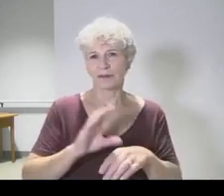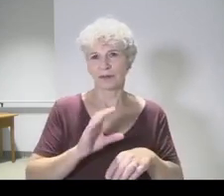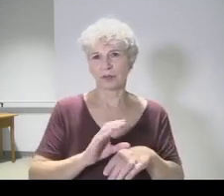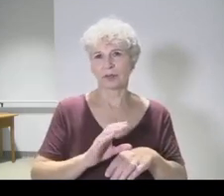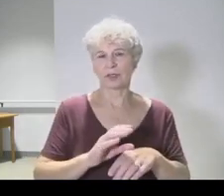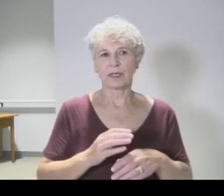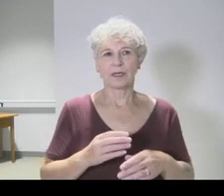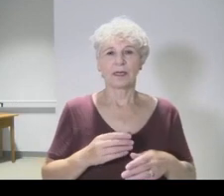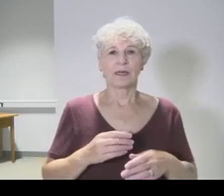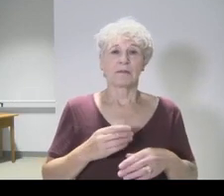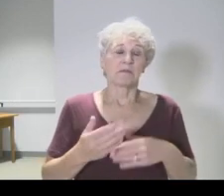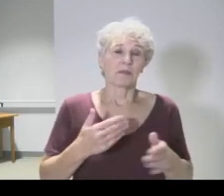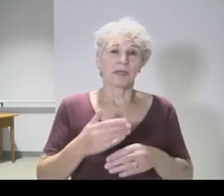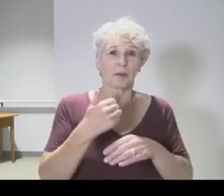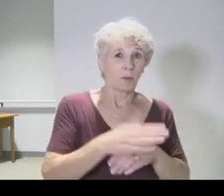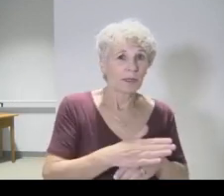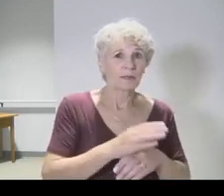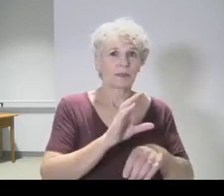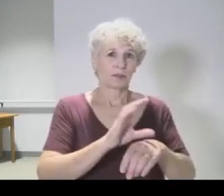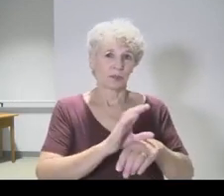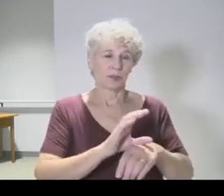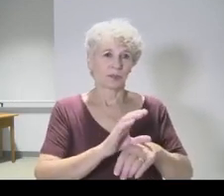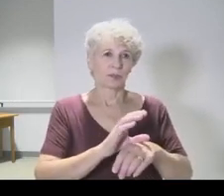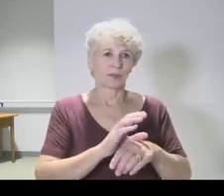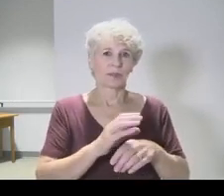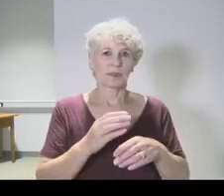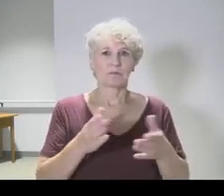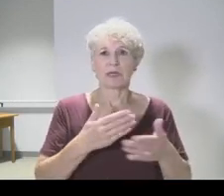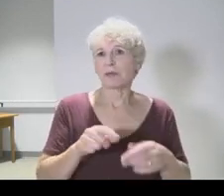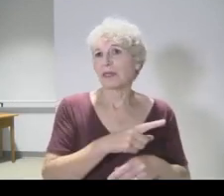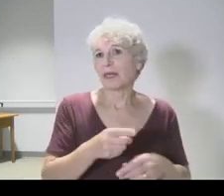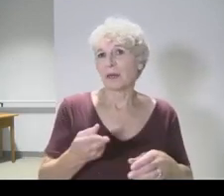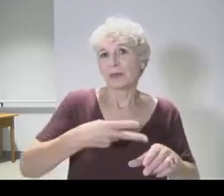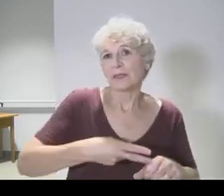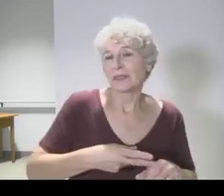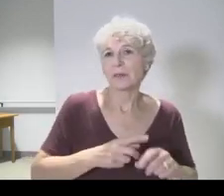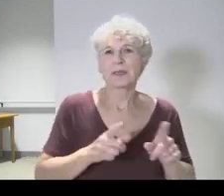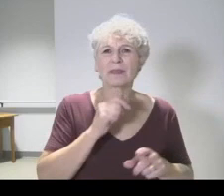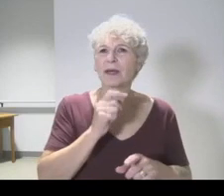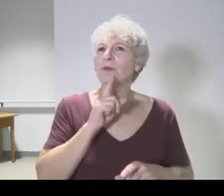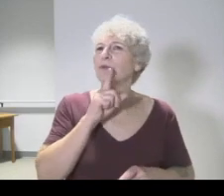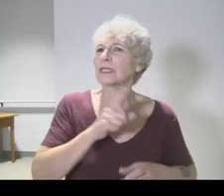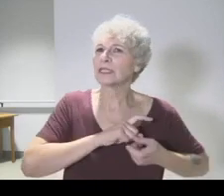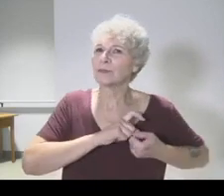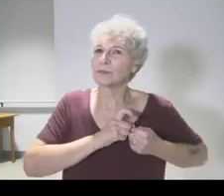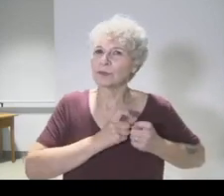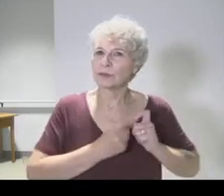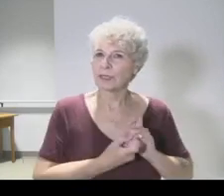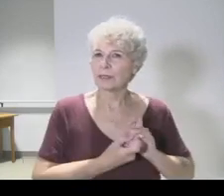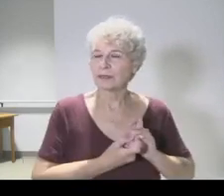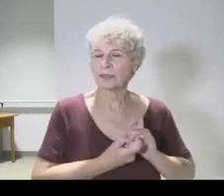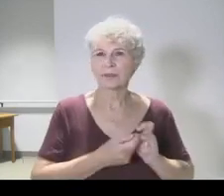They may have attended and participated, but they never fully converted. Now, theologically